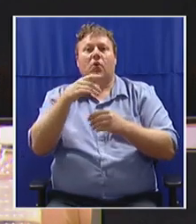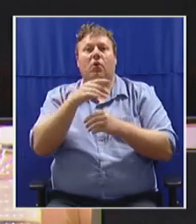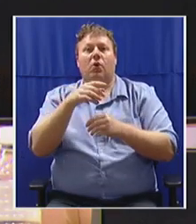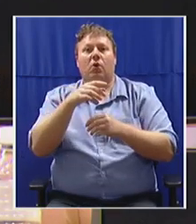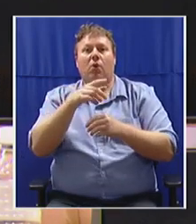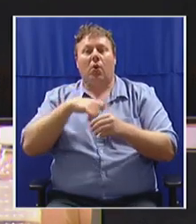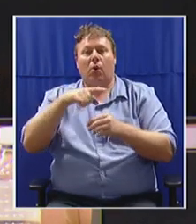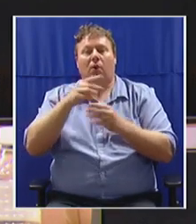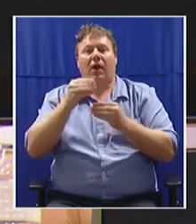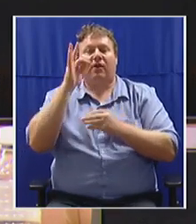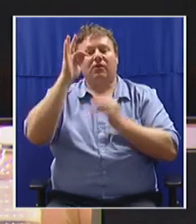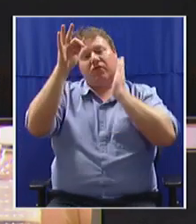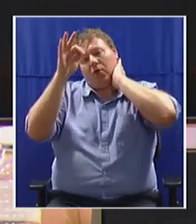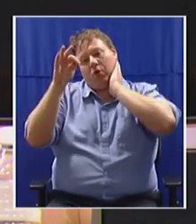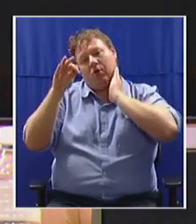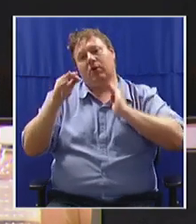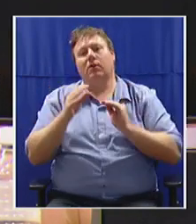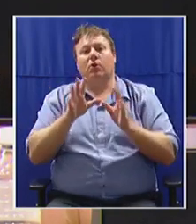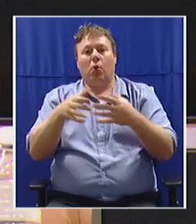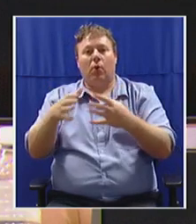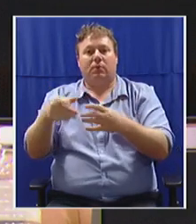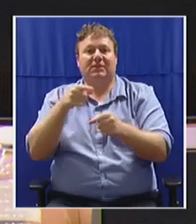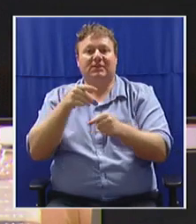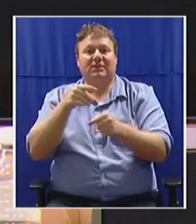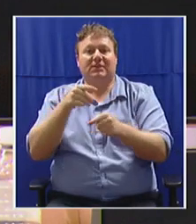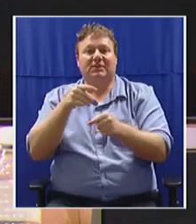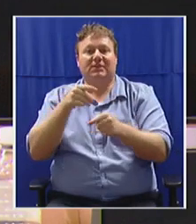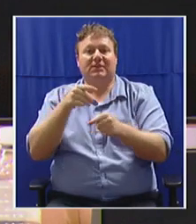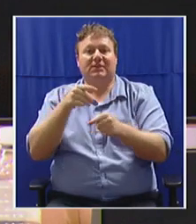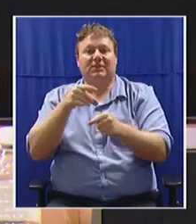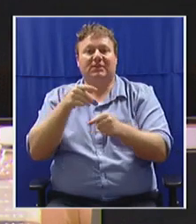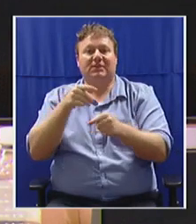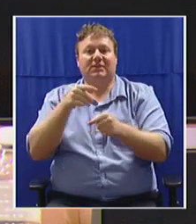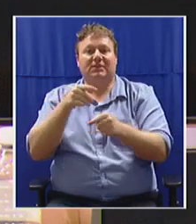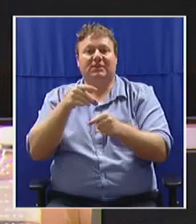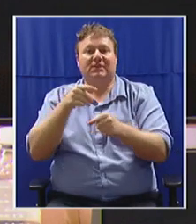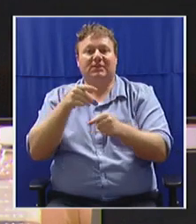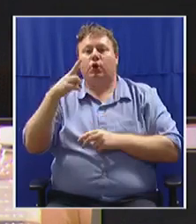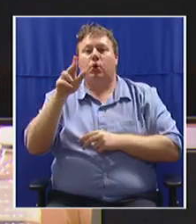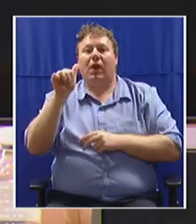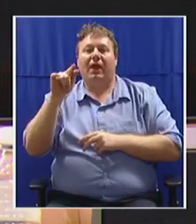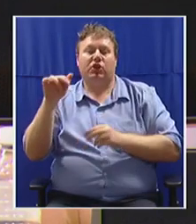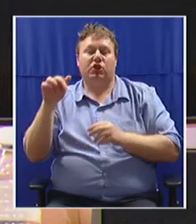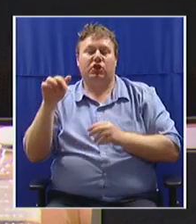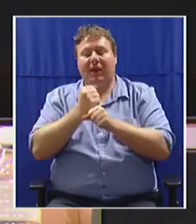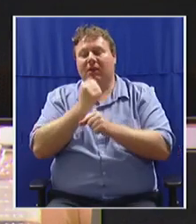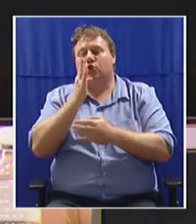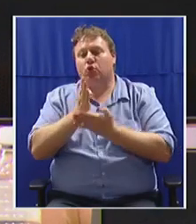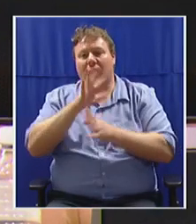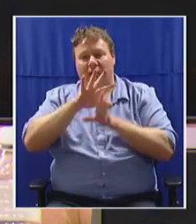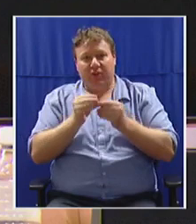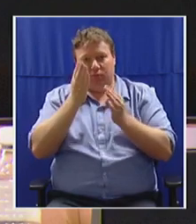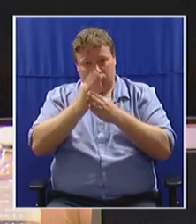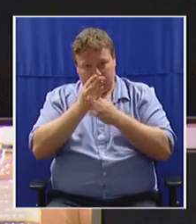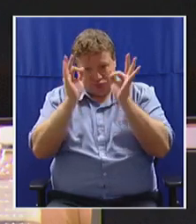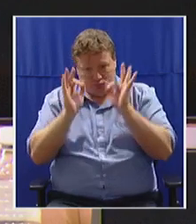Nation address. We also need these regulatory mechanisms to deal with the creation of the position of Deputy